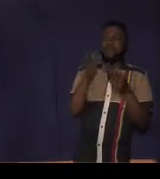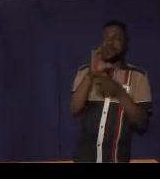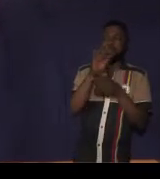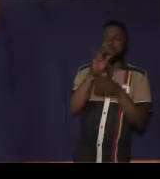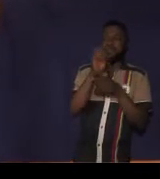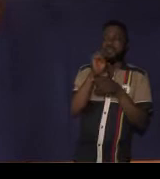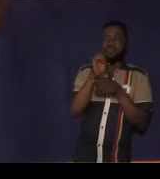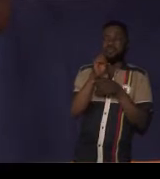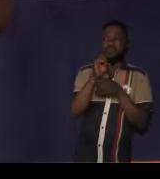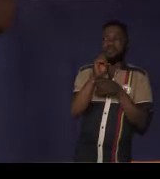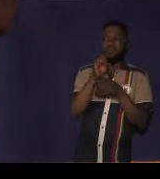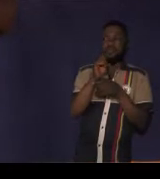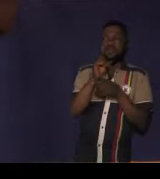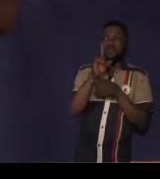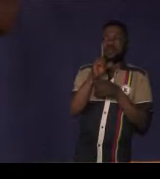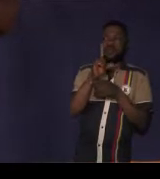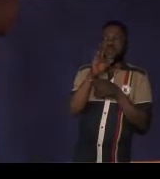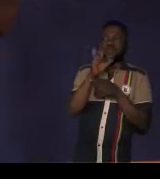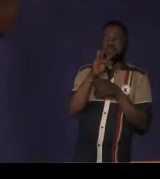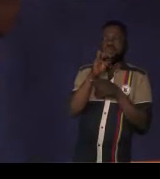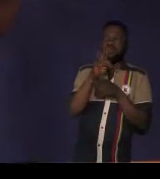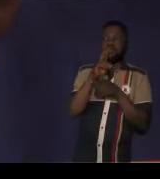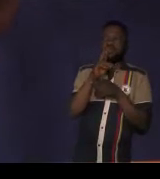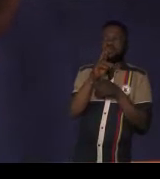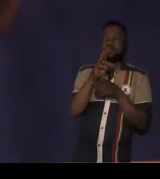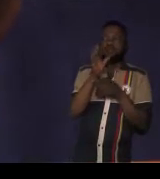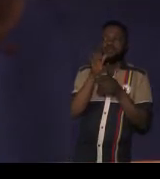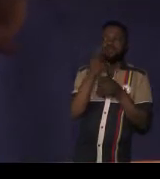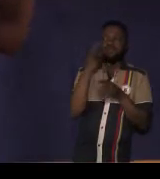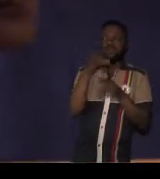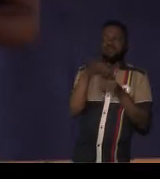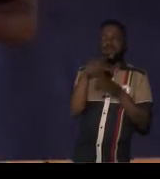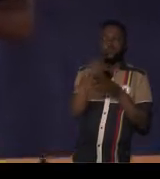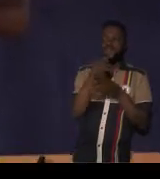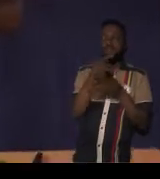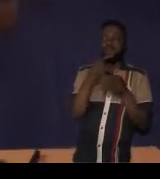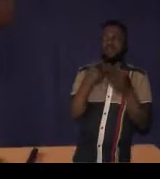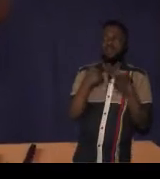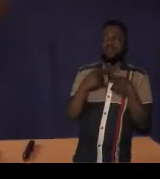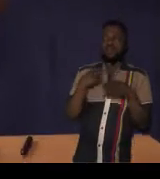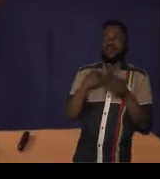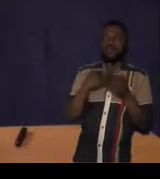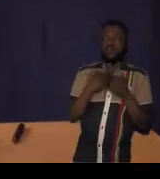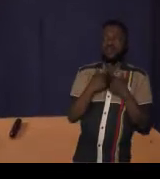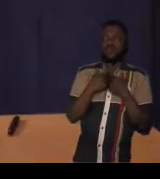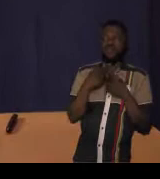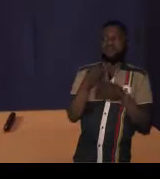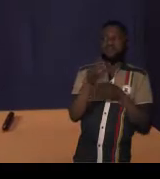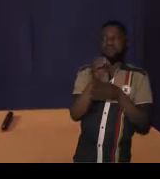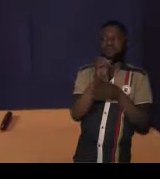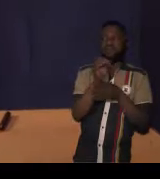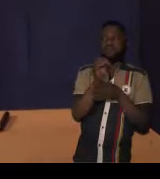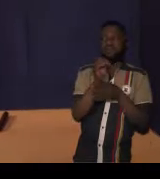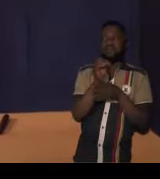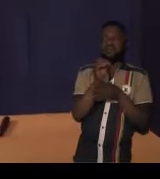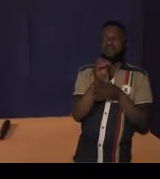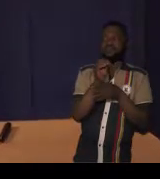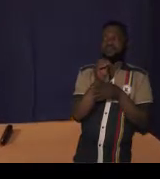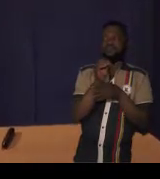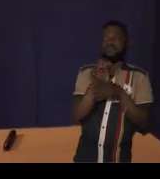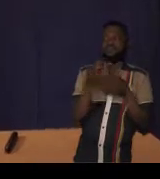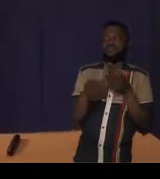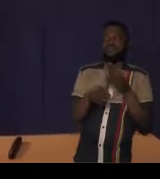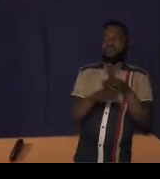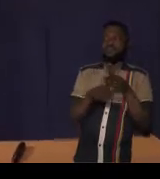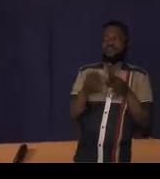cube is 1 liter. If you look at the body, you have the graduations. You have 0 is the lowest, of course, that is